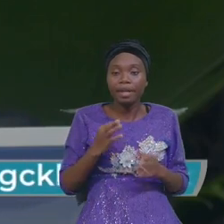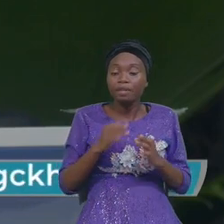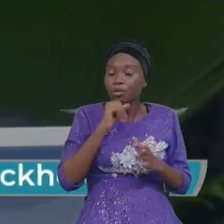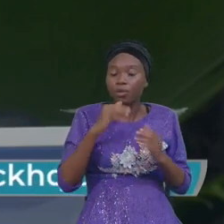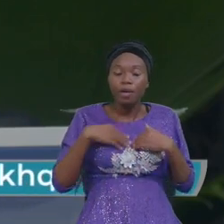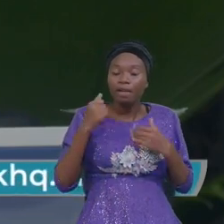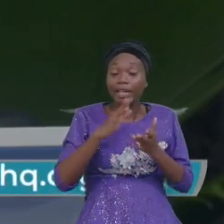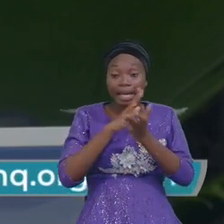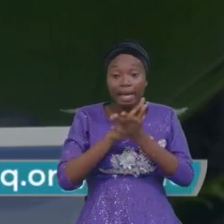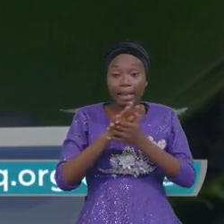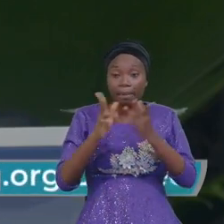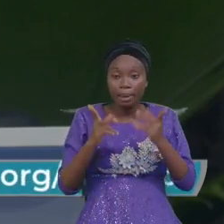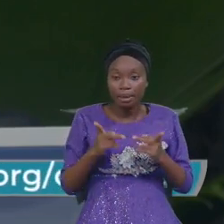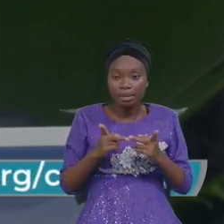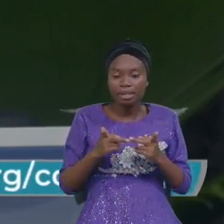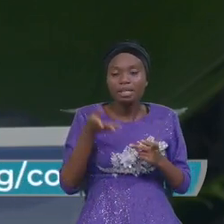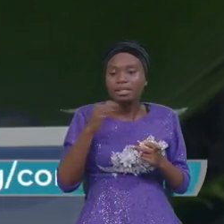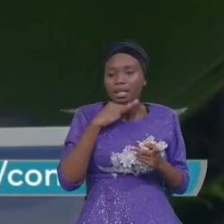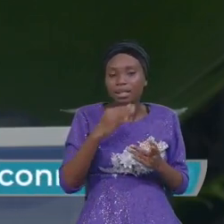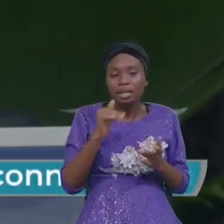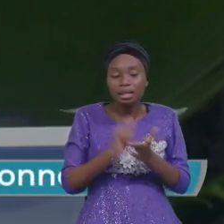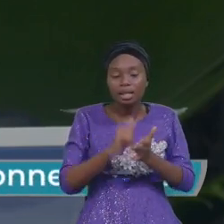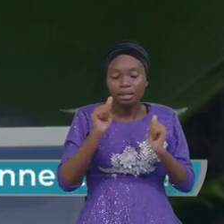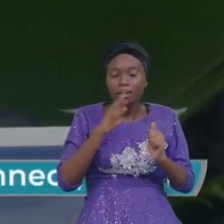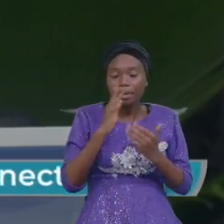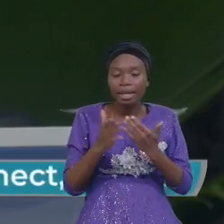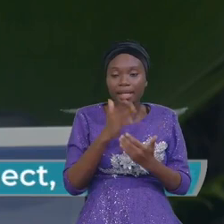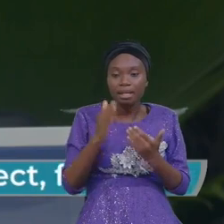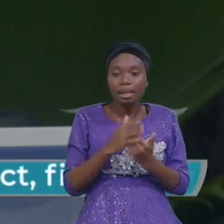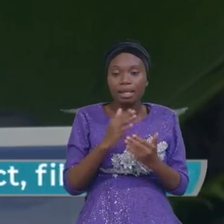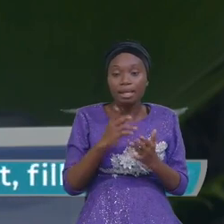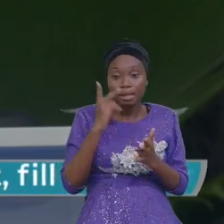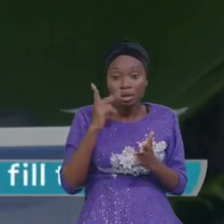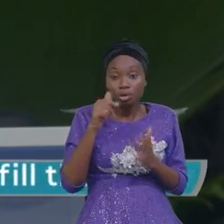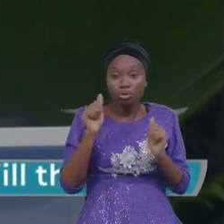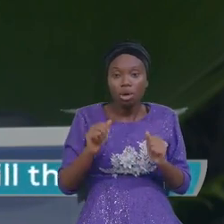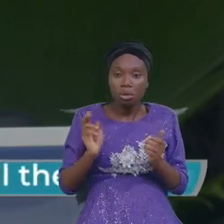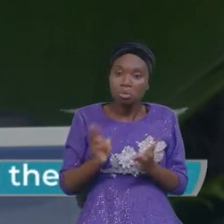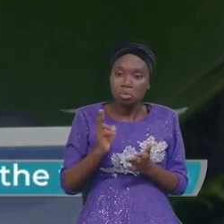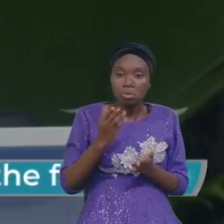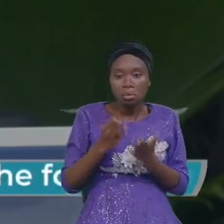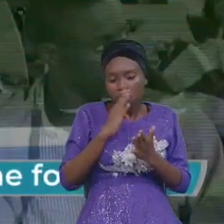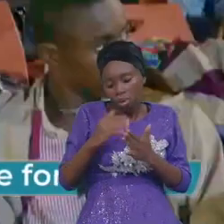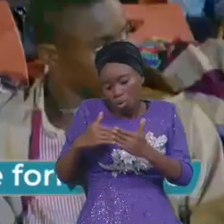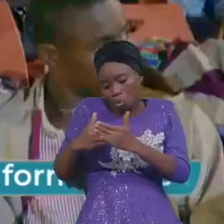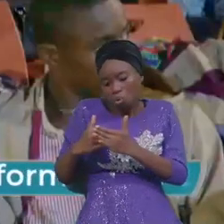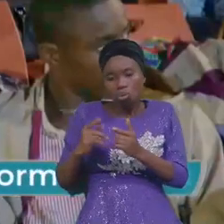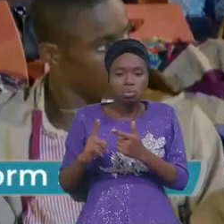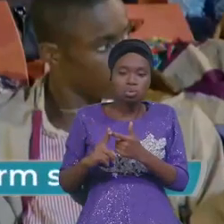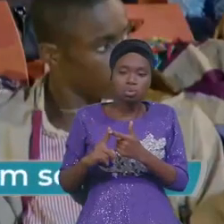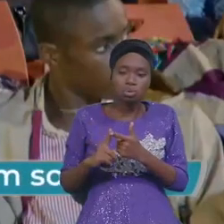address that can easily be located. You can use, maybe it's close to either a school